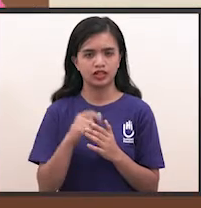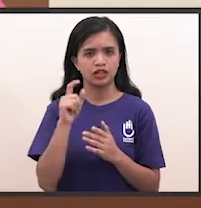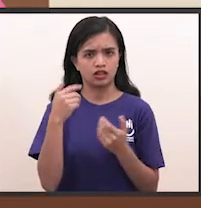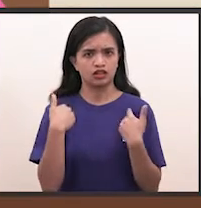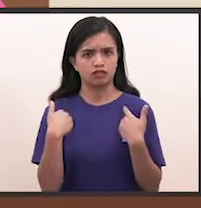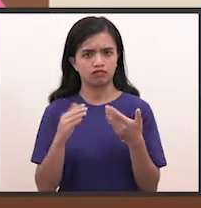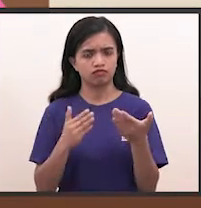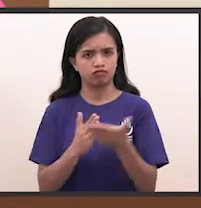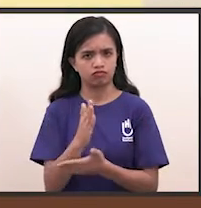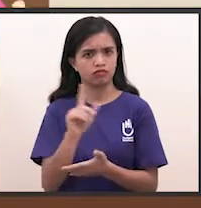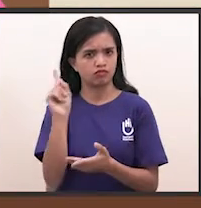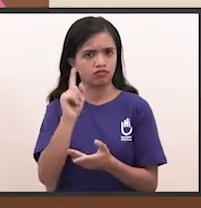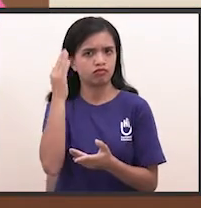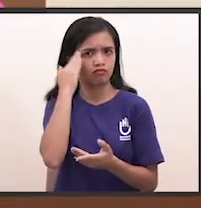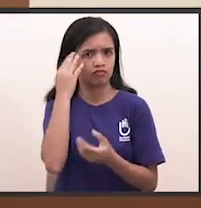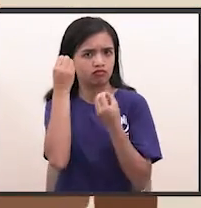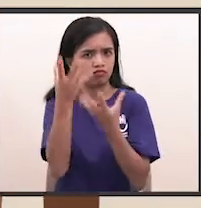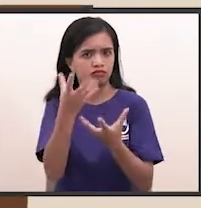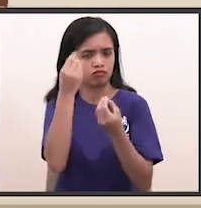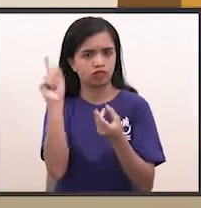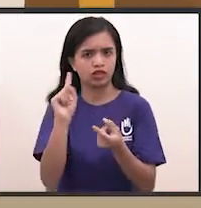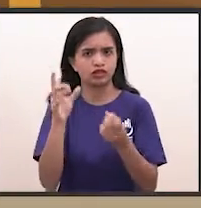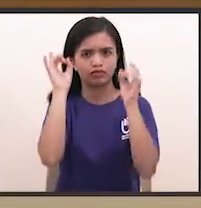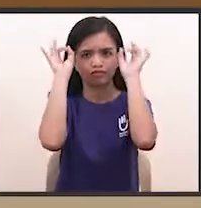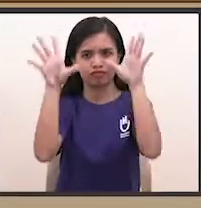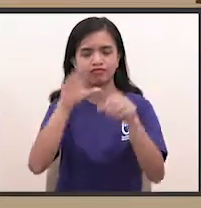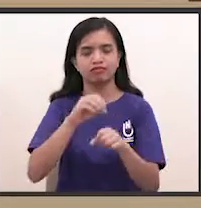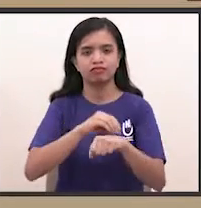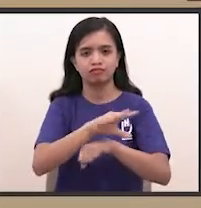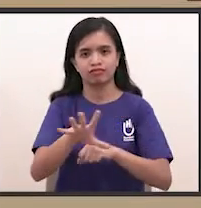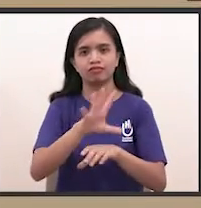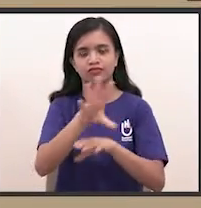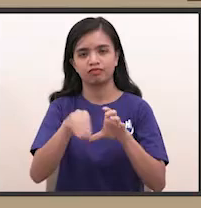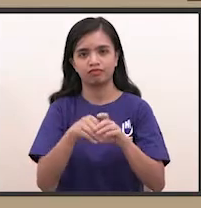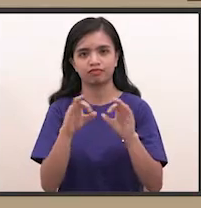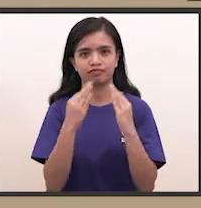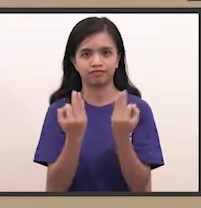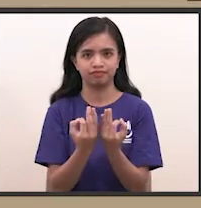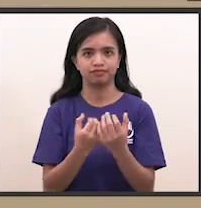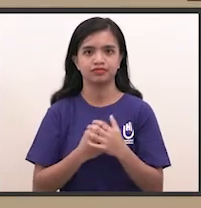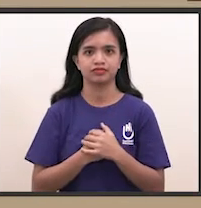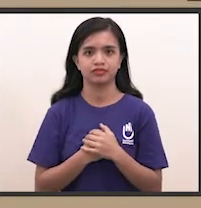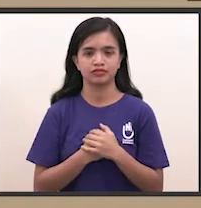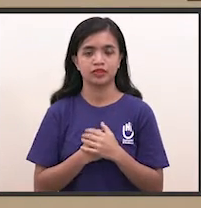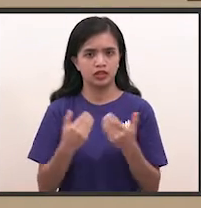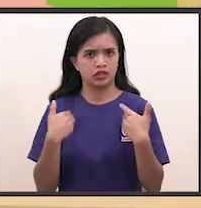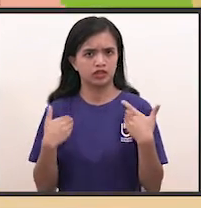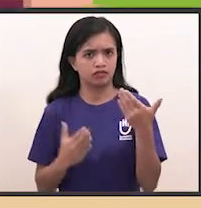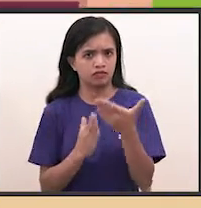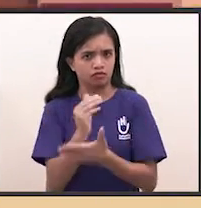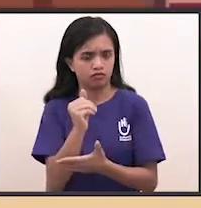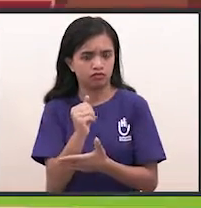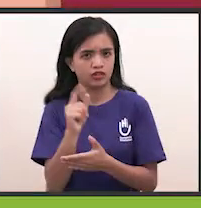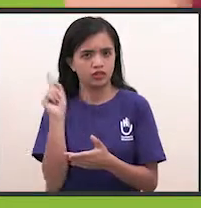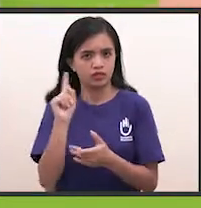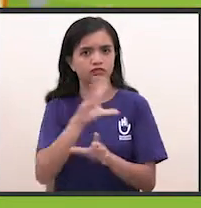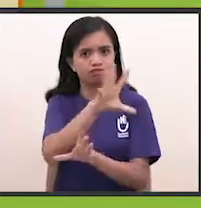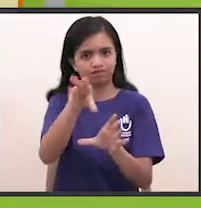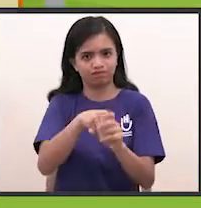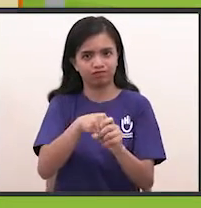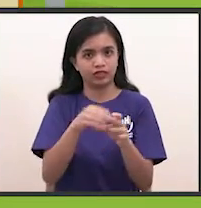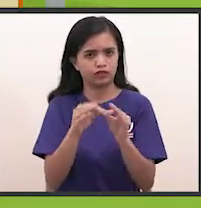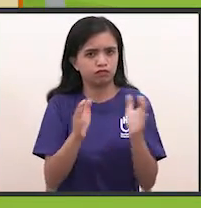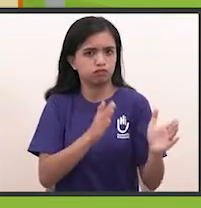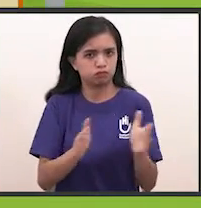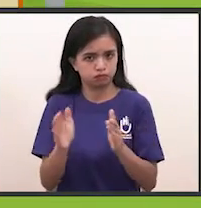You have the right to know the risks that might affect you and your family. You have the right to be involved